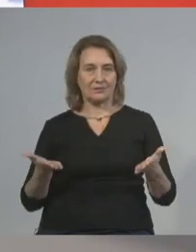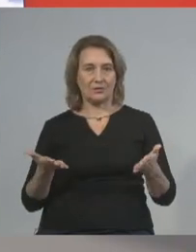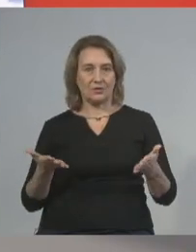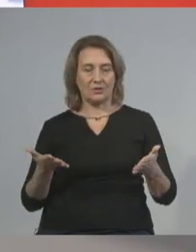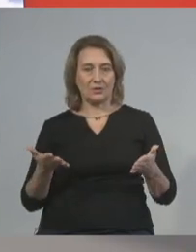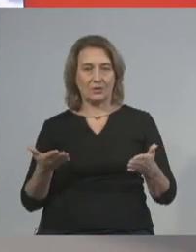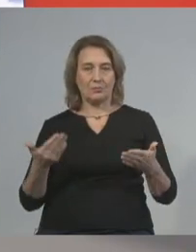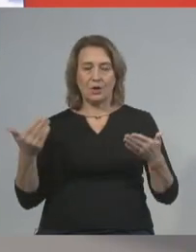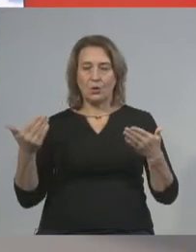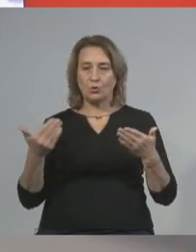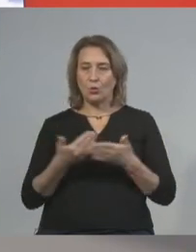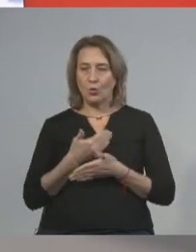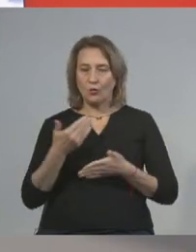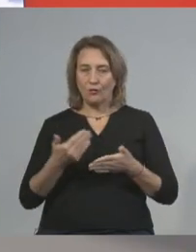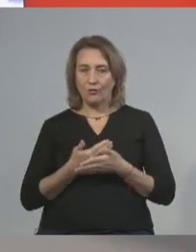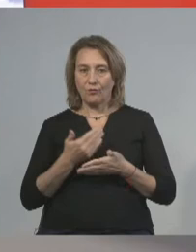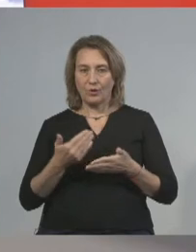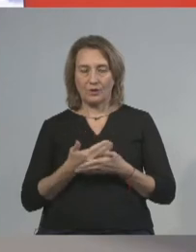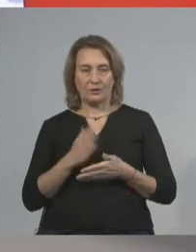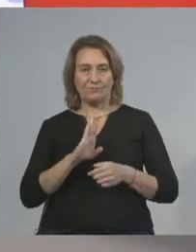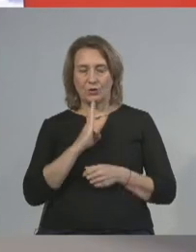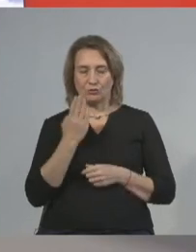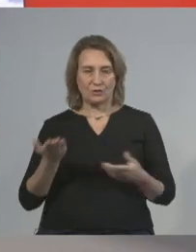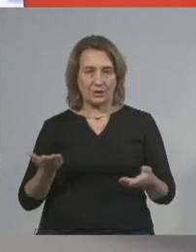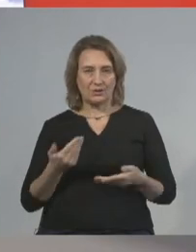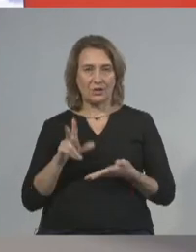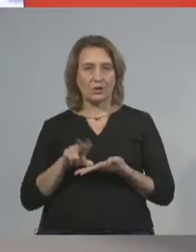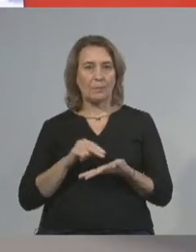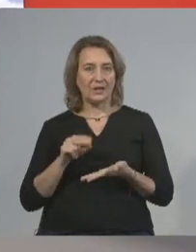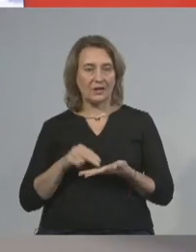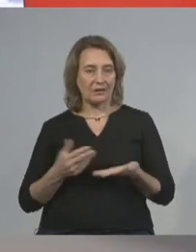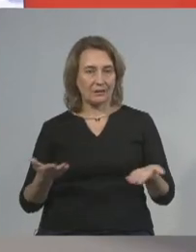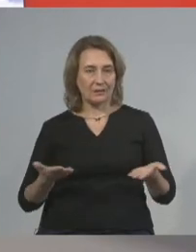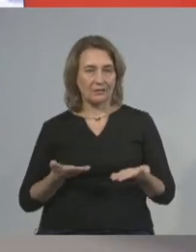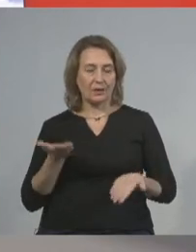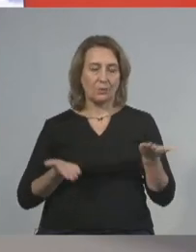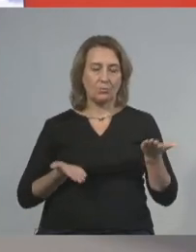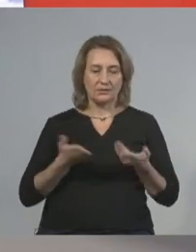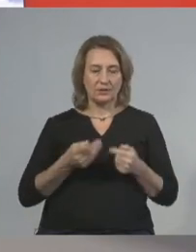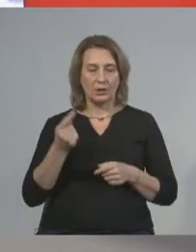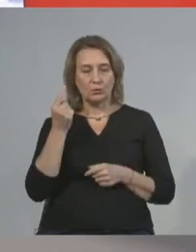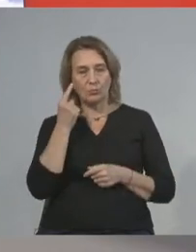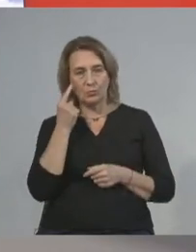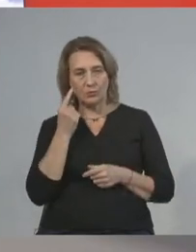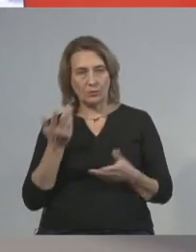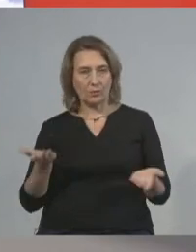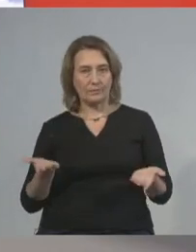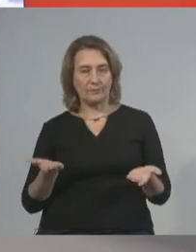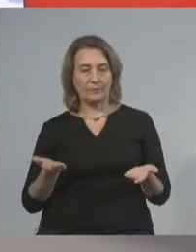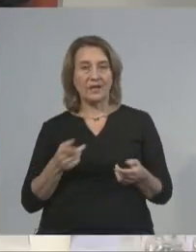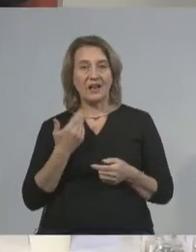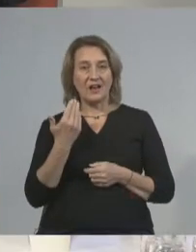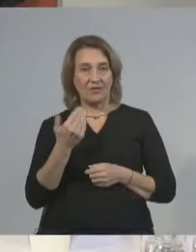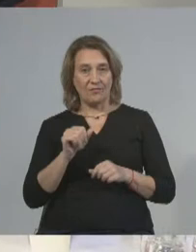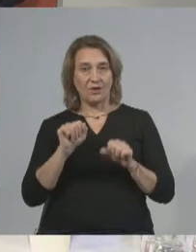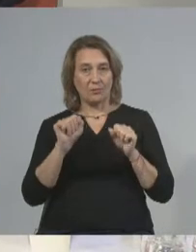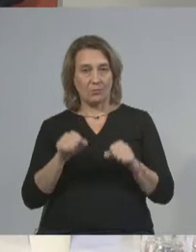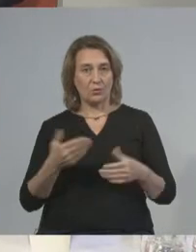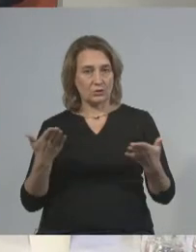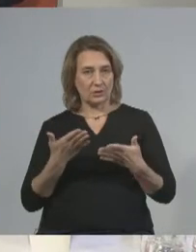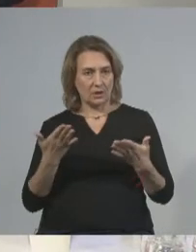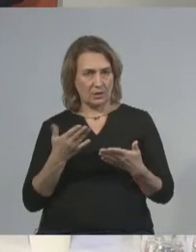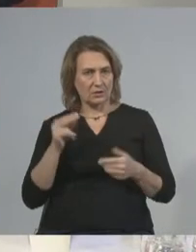we try to avoid hate speech for example we want to try to be objective and